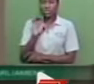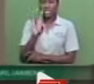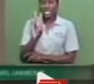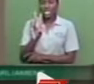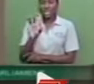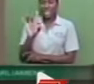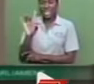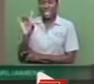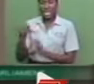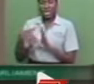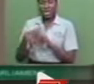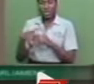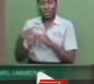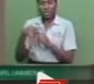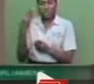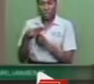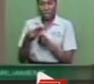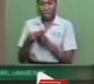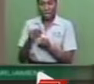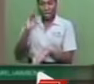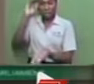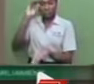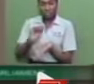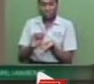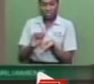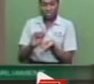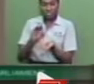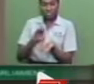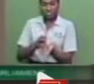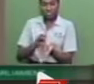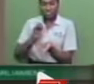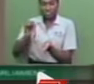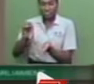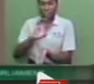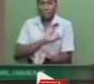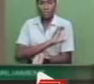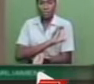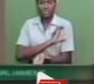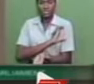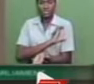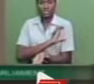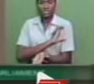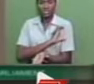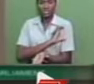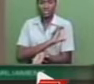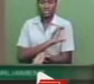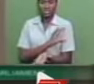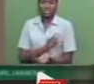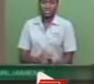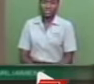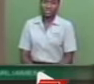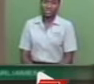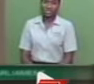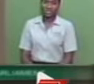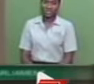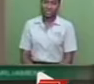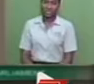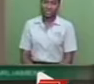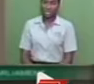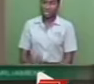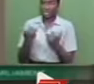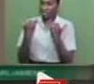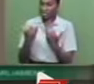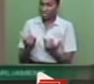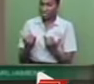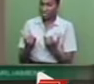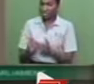$181,157,278 to the TTPS. Just in the item, goods and services. Understand that. The goods and services